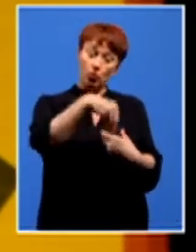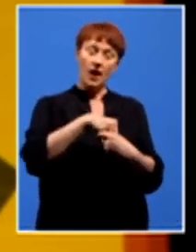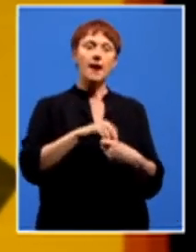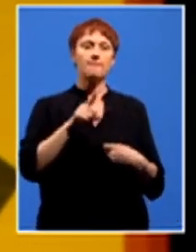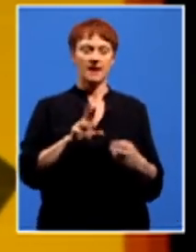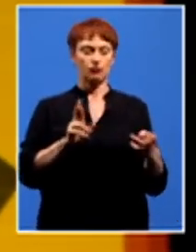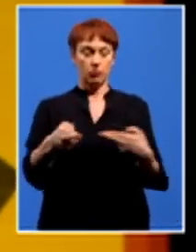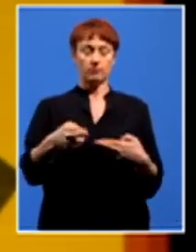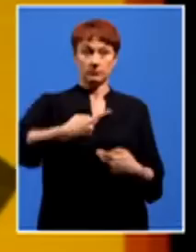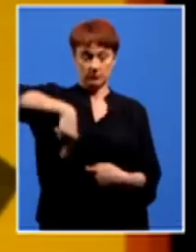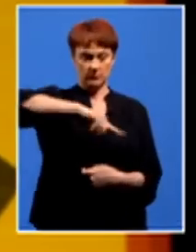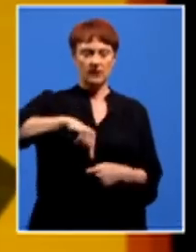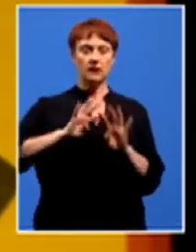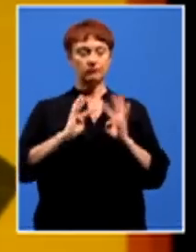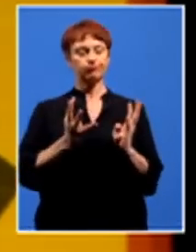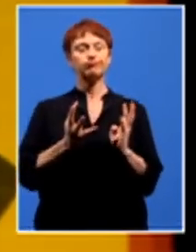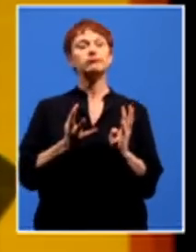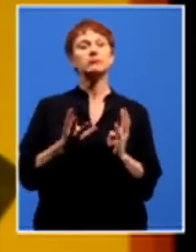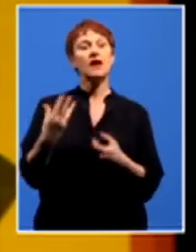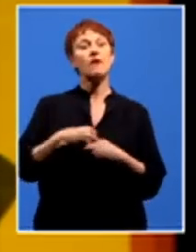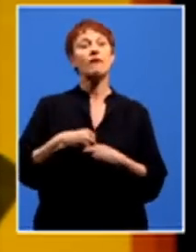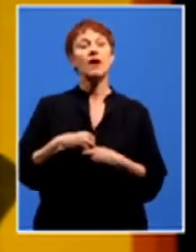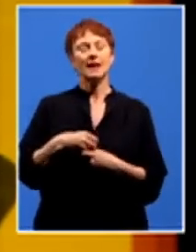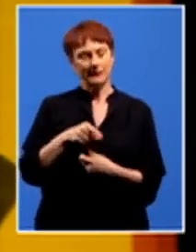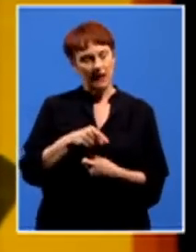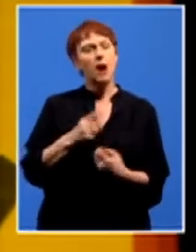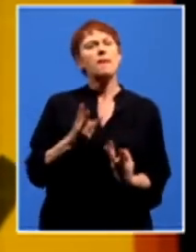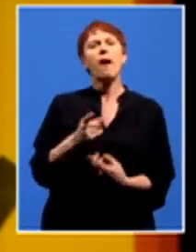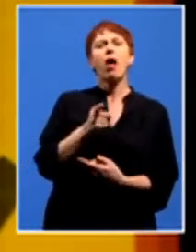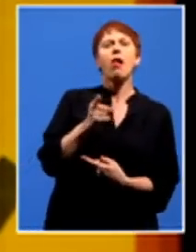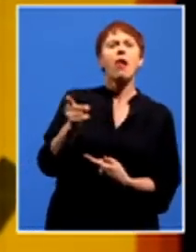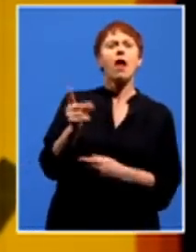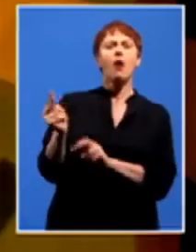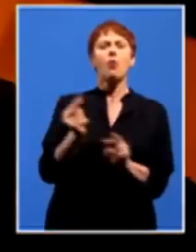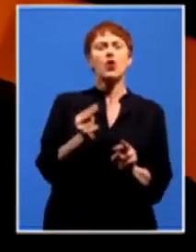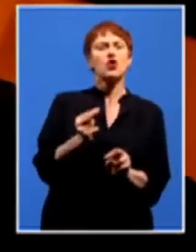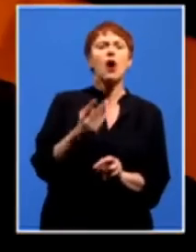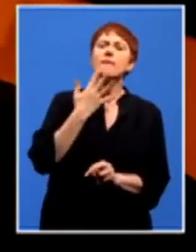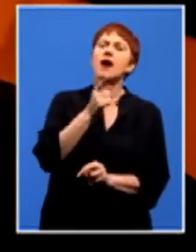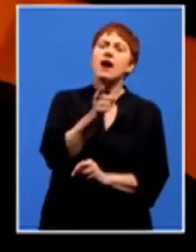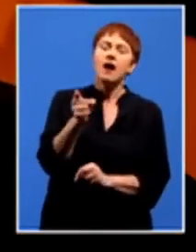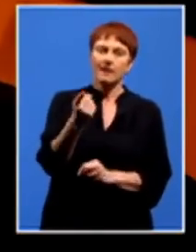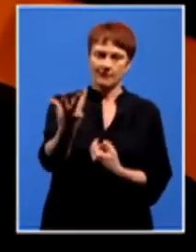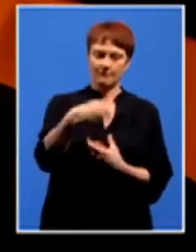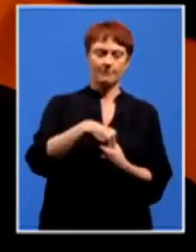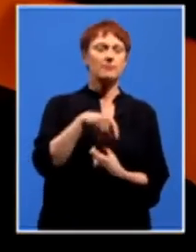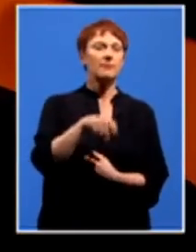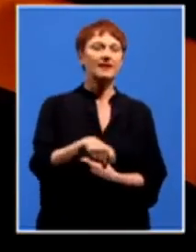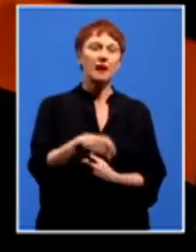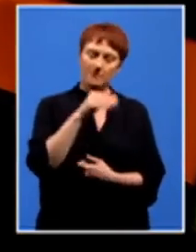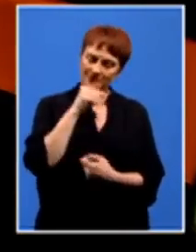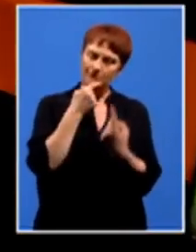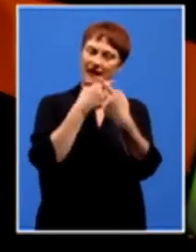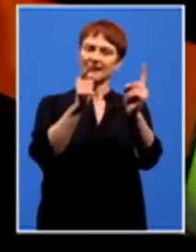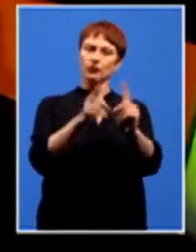representative of the people out there that are viewing the ad. Diversity is absolutely important so you don't become tone deaf, so that you get the message